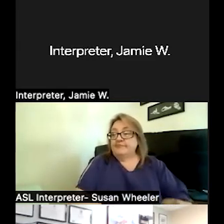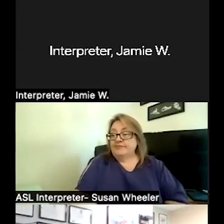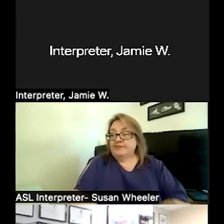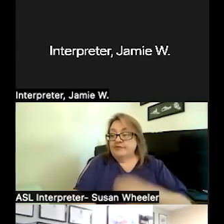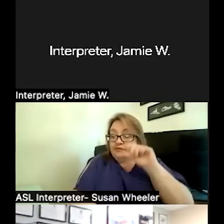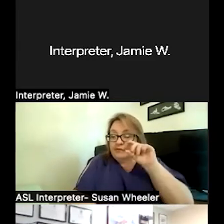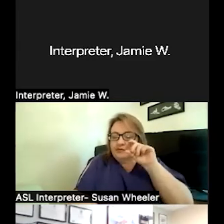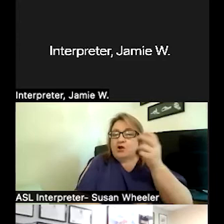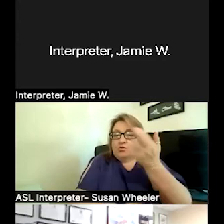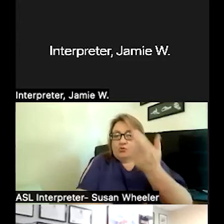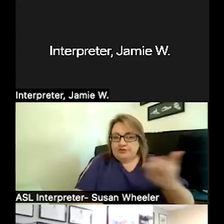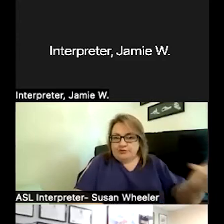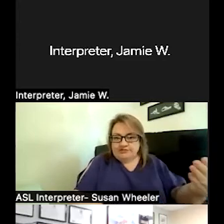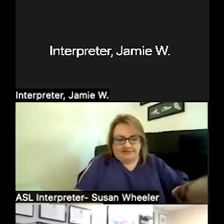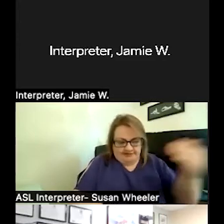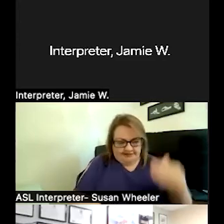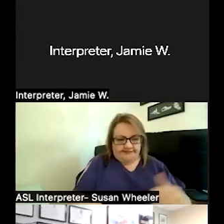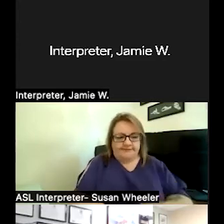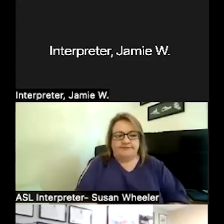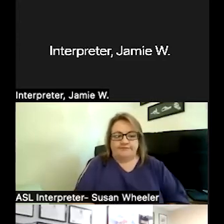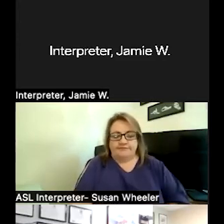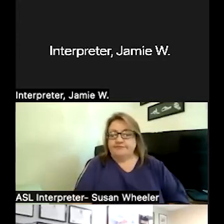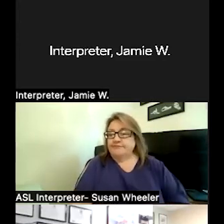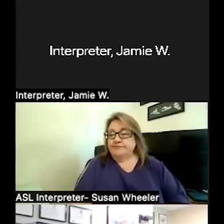And resources, next.